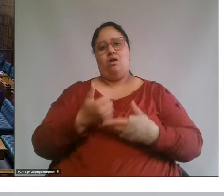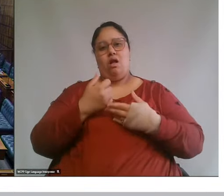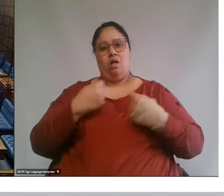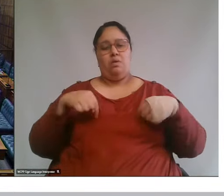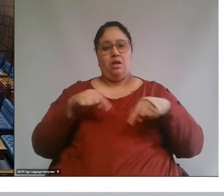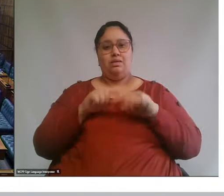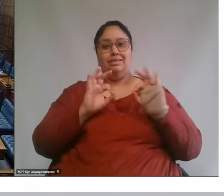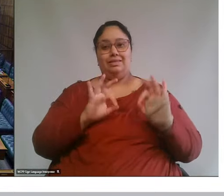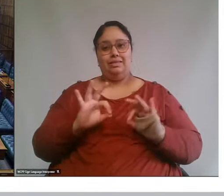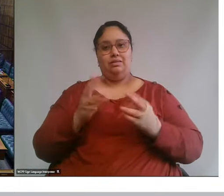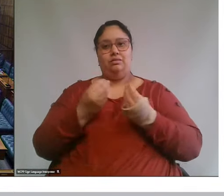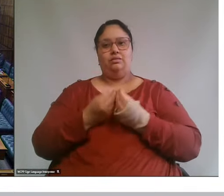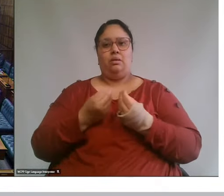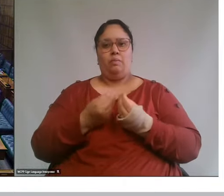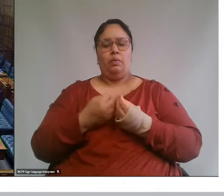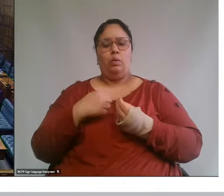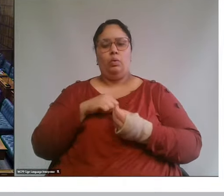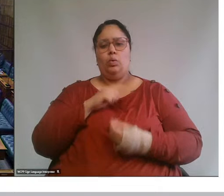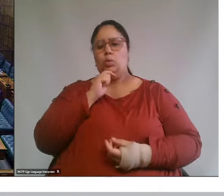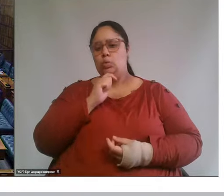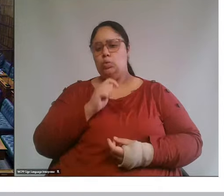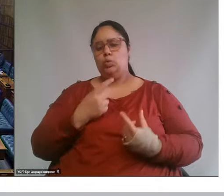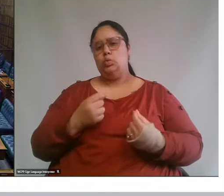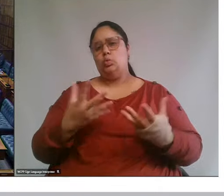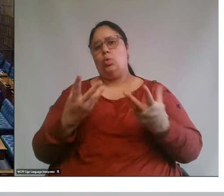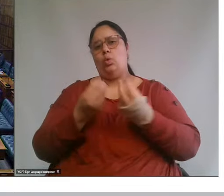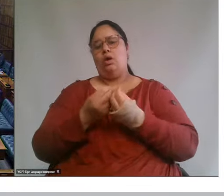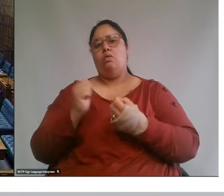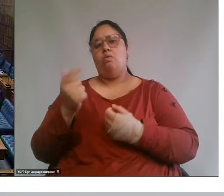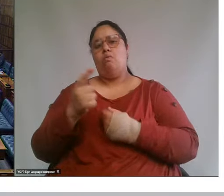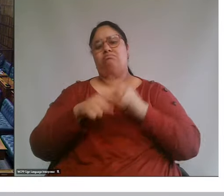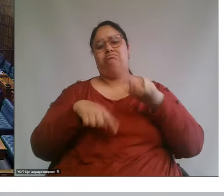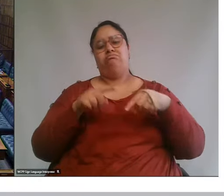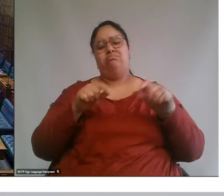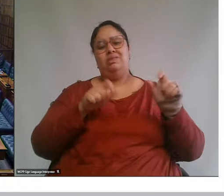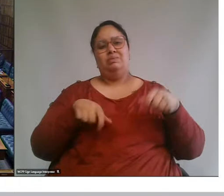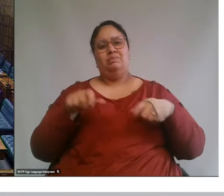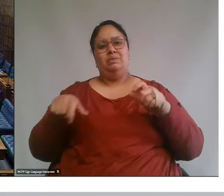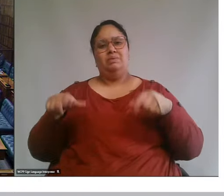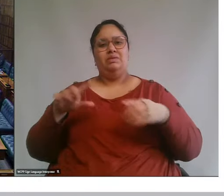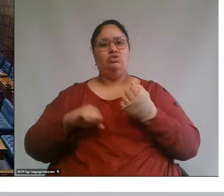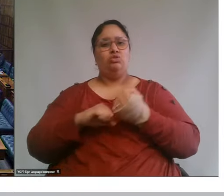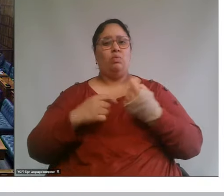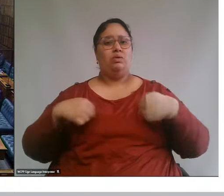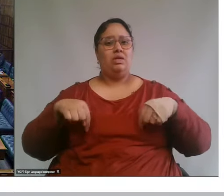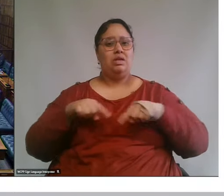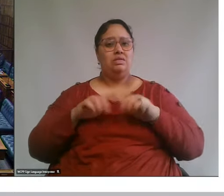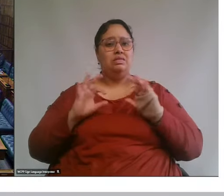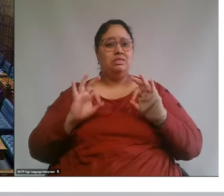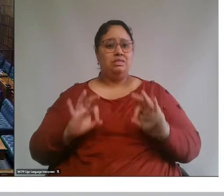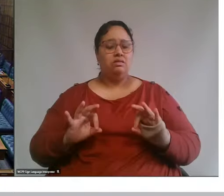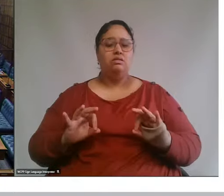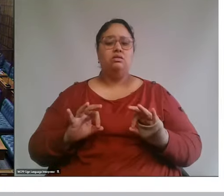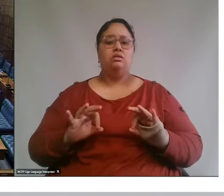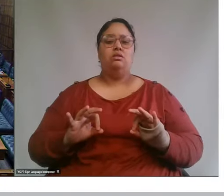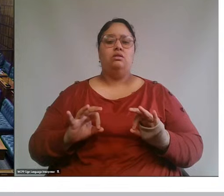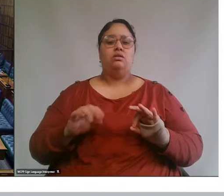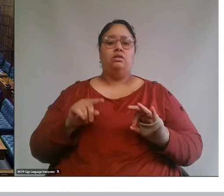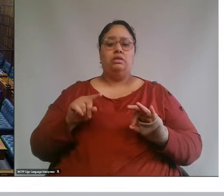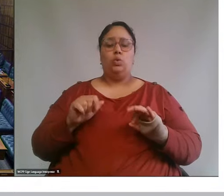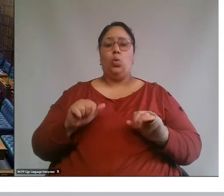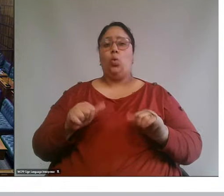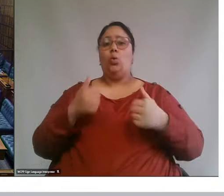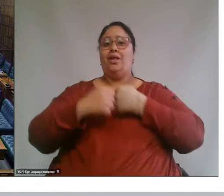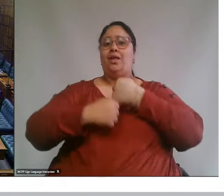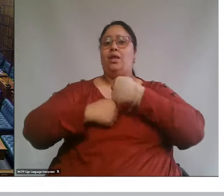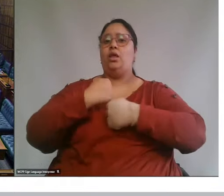this is something that we've we've really really done together with a whole range of people um supporting us it's been a a a good year